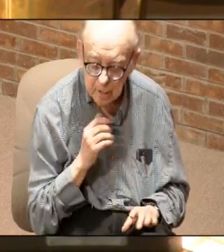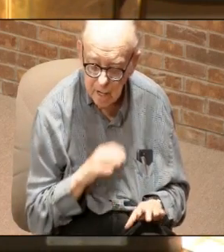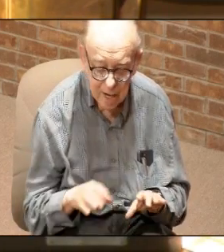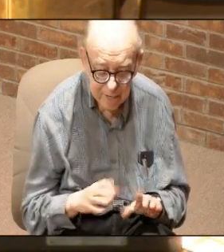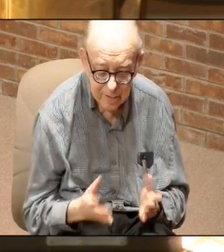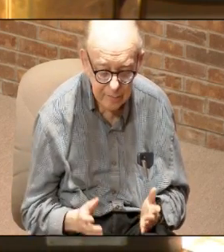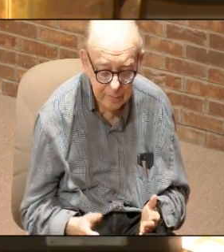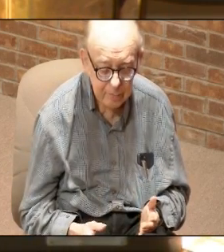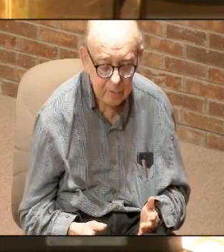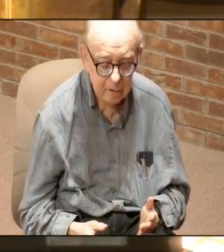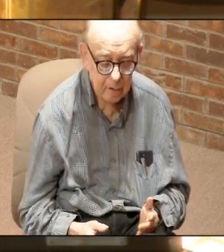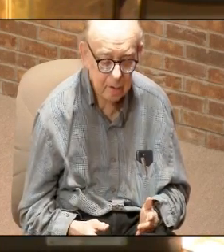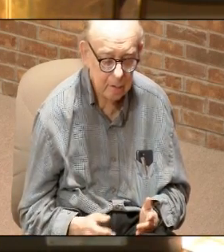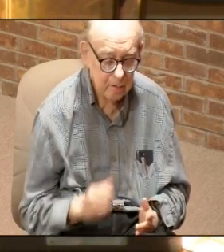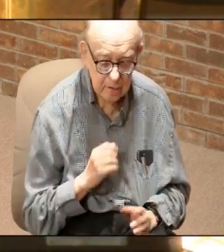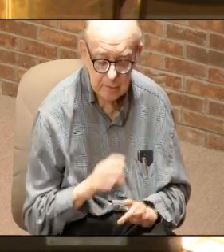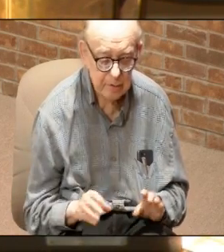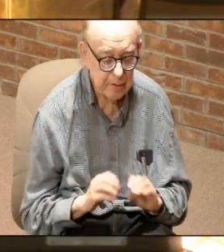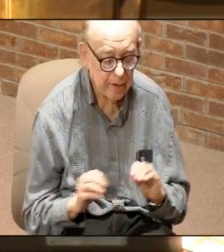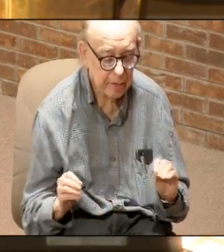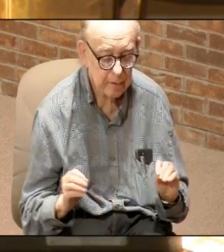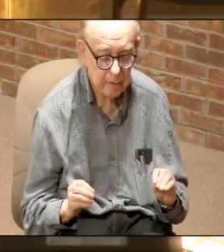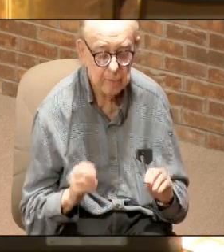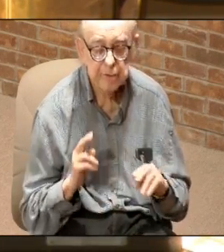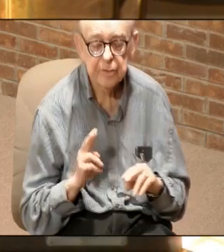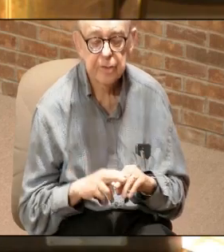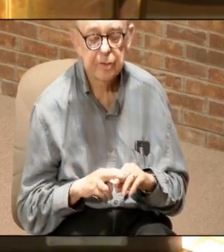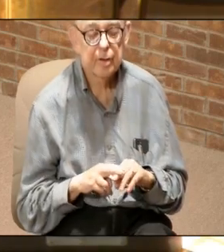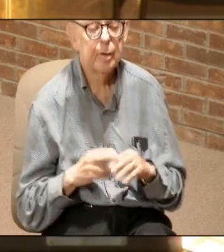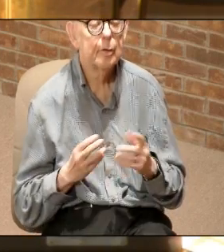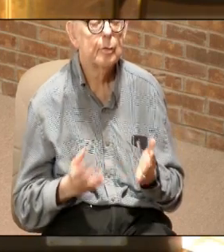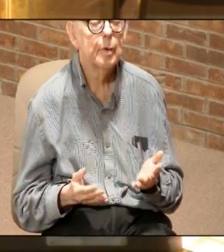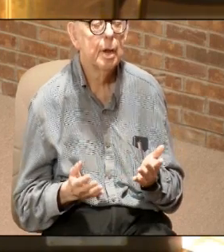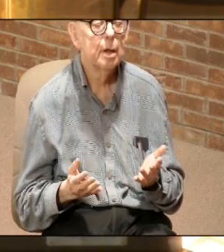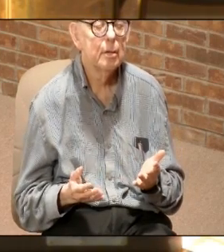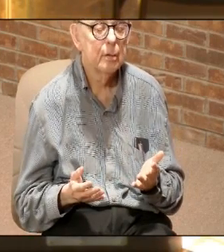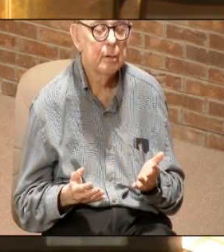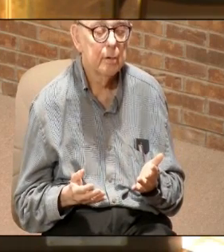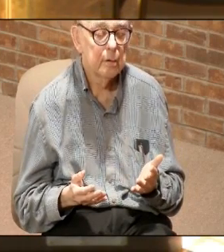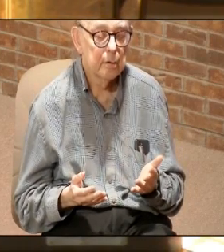active. They're not doing anything. They're just sitting down waiting.